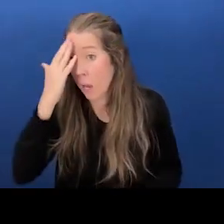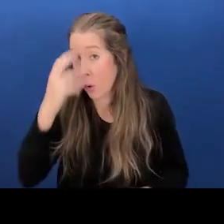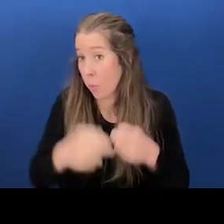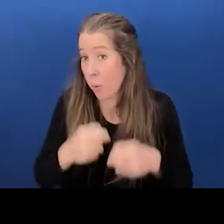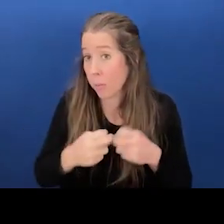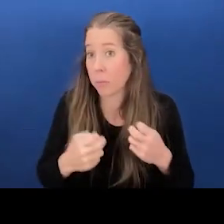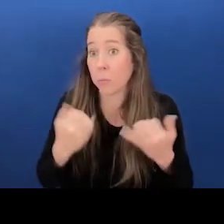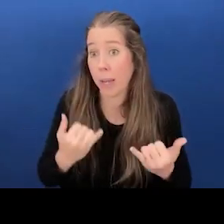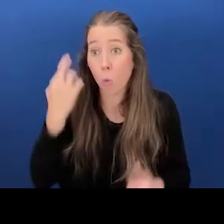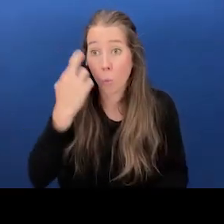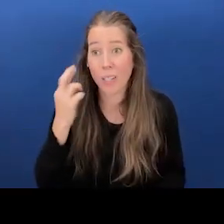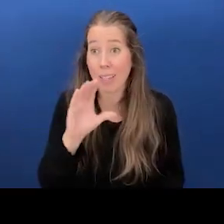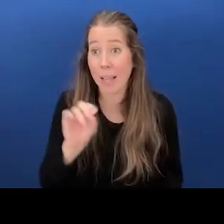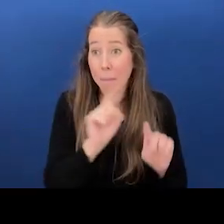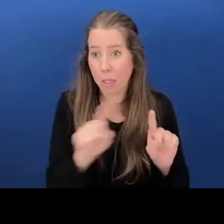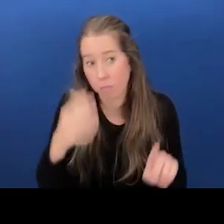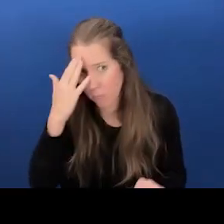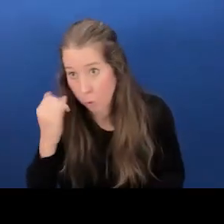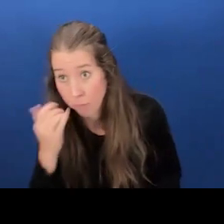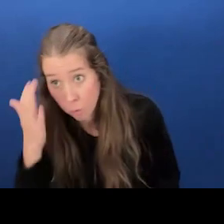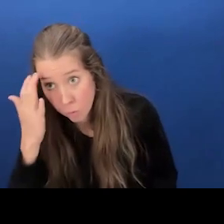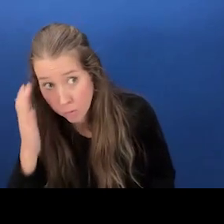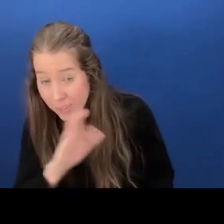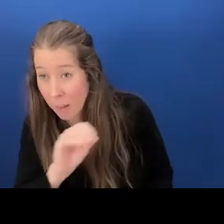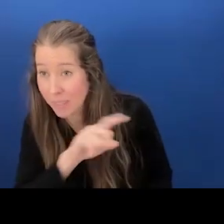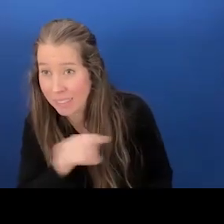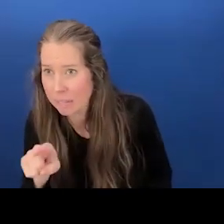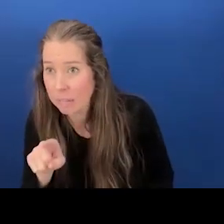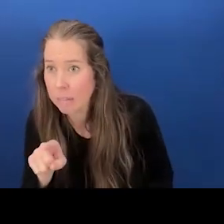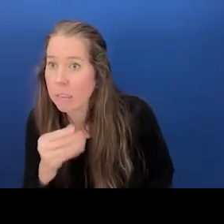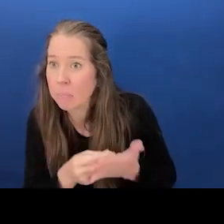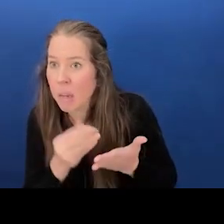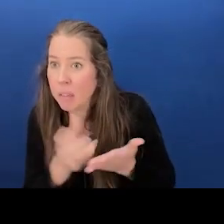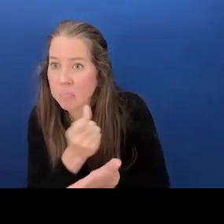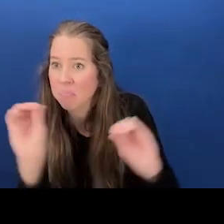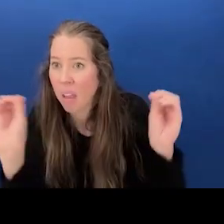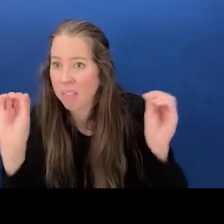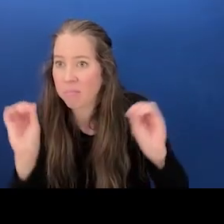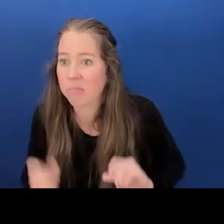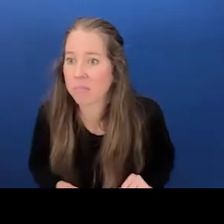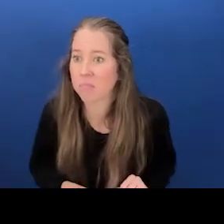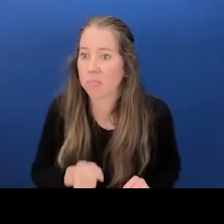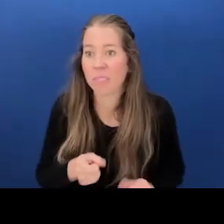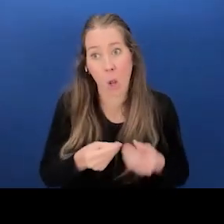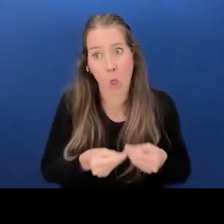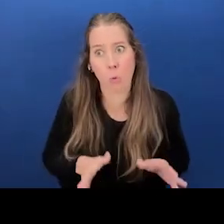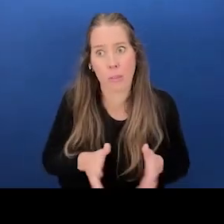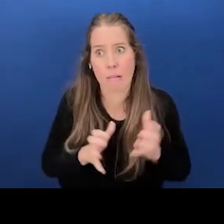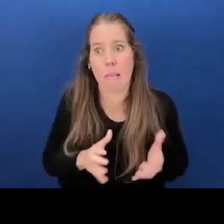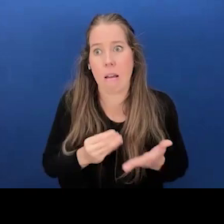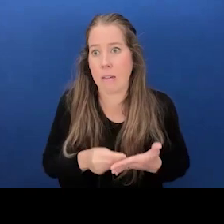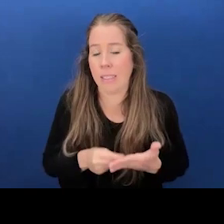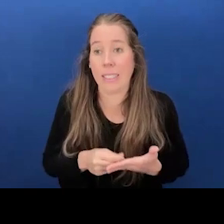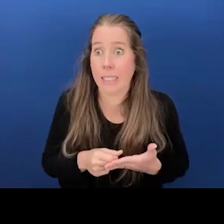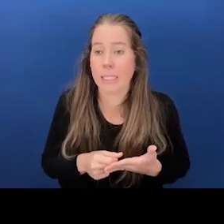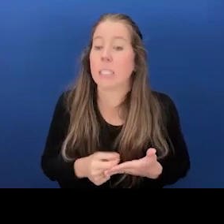these companies, I don't know if you know this, are not making money. These companies are not making money. They're losing a lot of money. We have